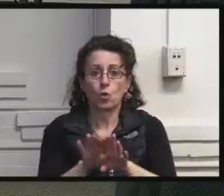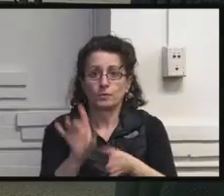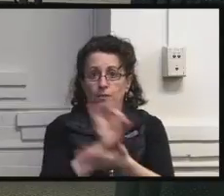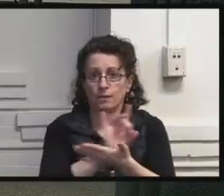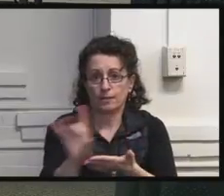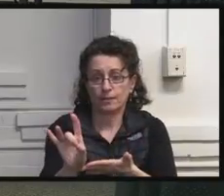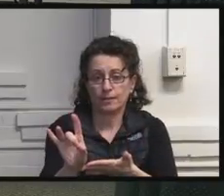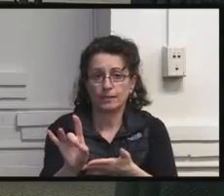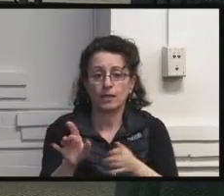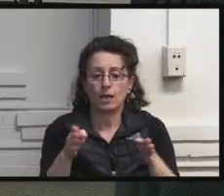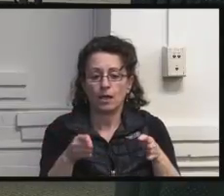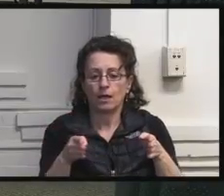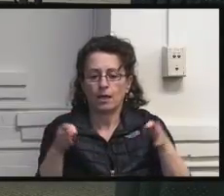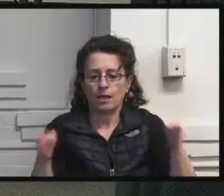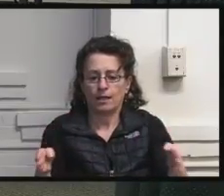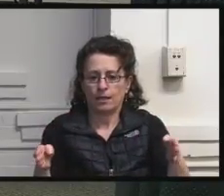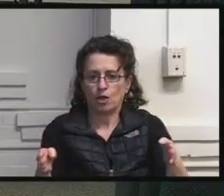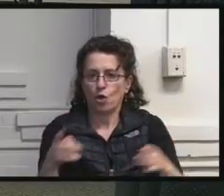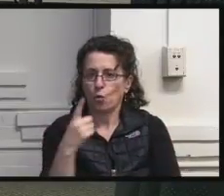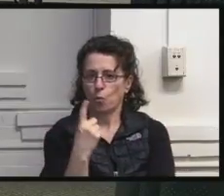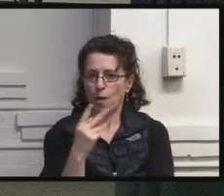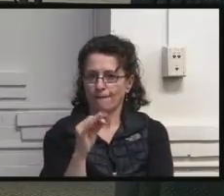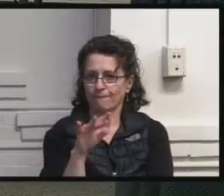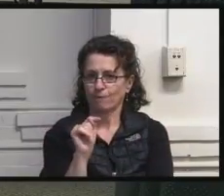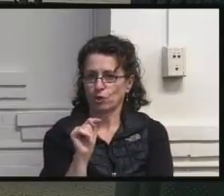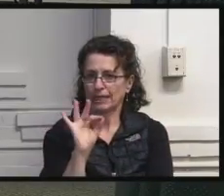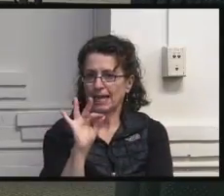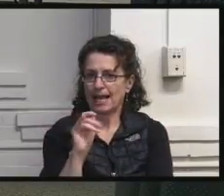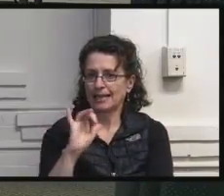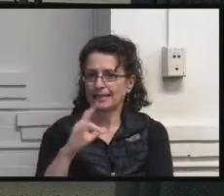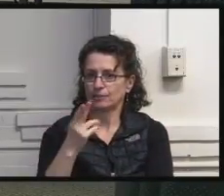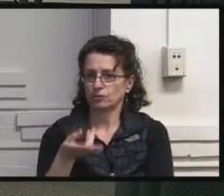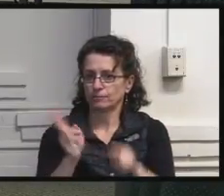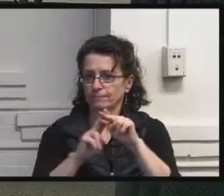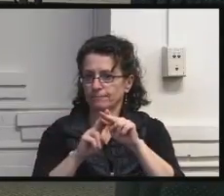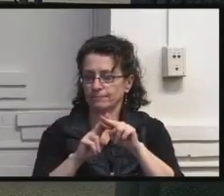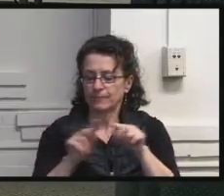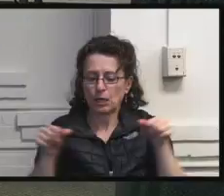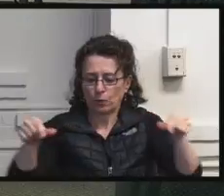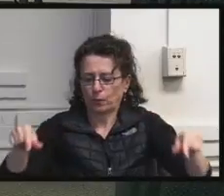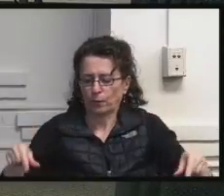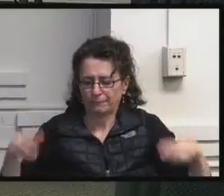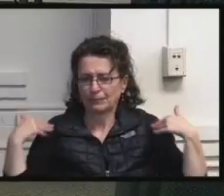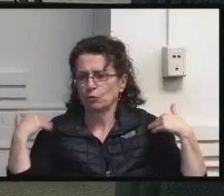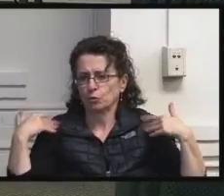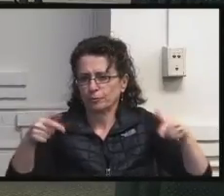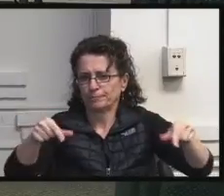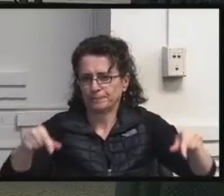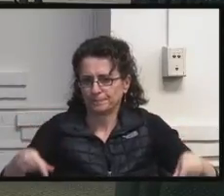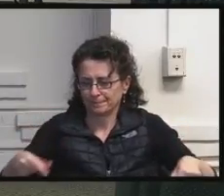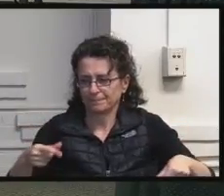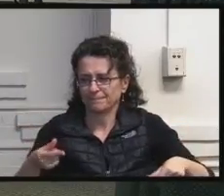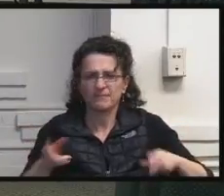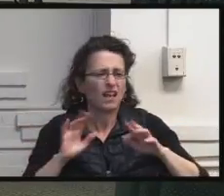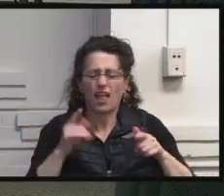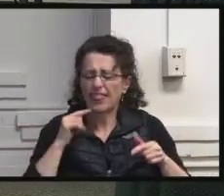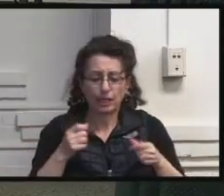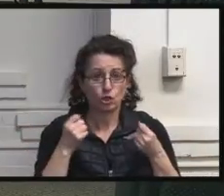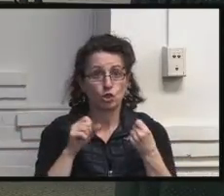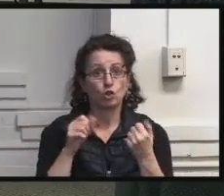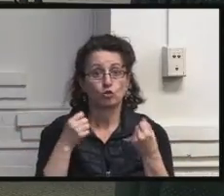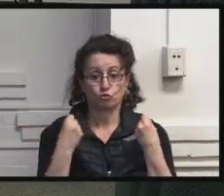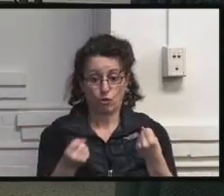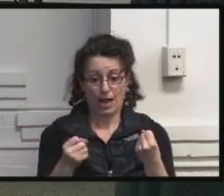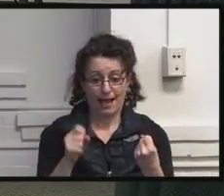width 1 foot 9 inches, and that would be in the shoulders. I think the lanes still remain the same width.